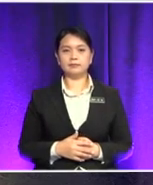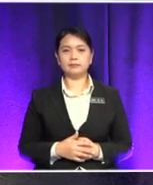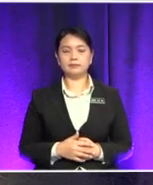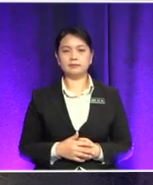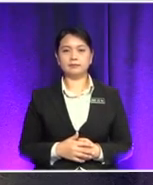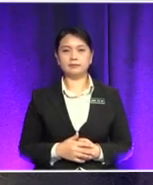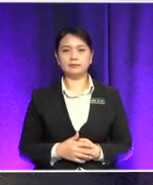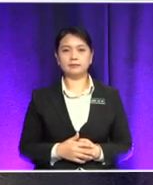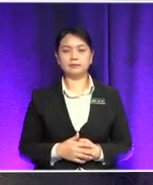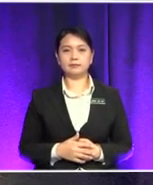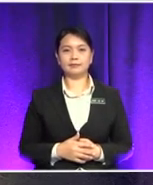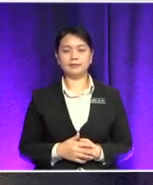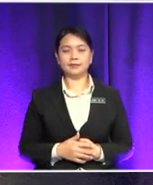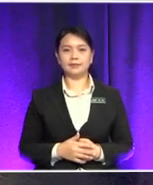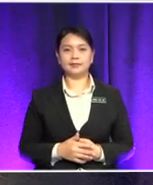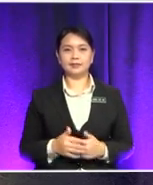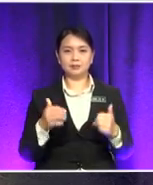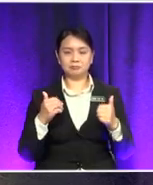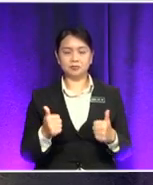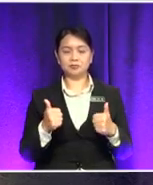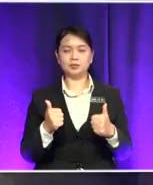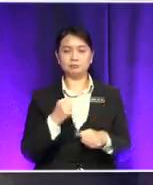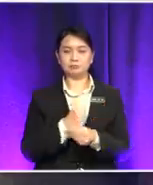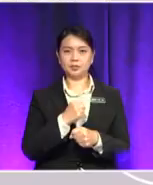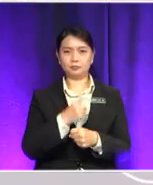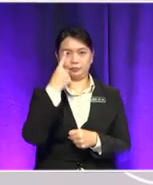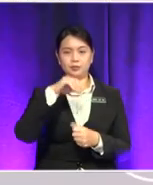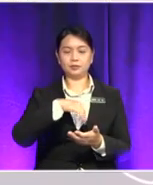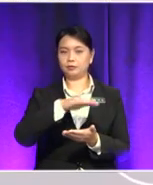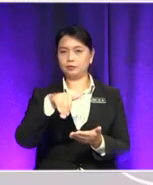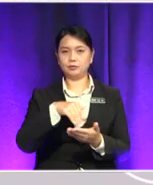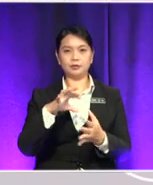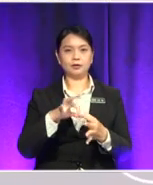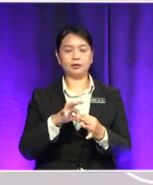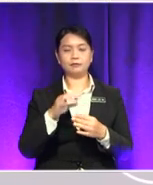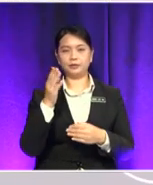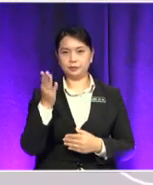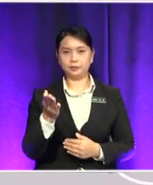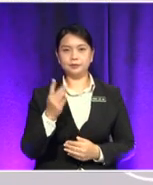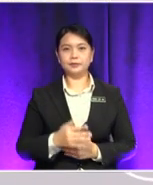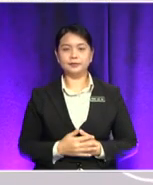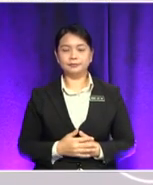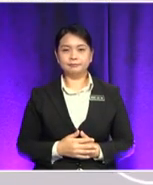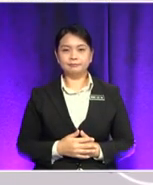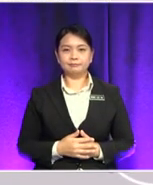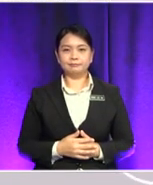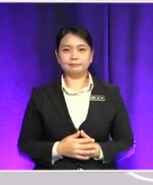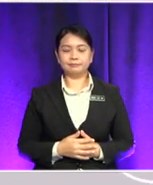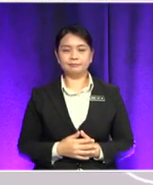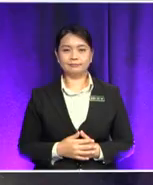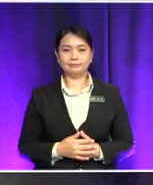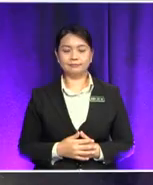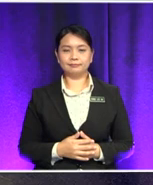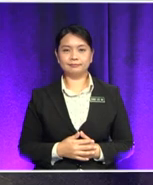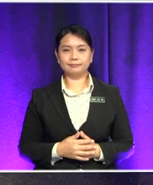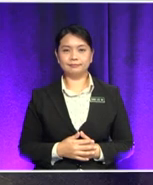well, and I have zero. So good job to all of you. Good job to all of you. And Teacher Hidayah, our excellent pupils out there, they've